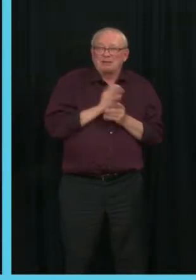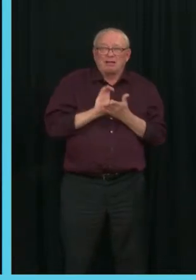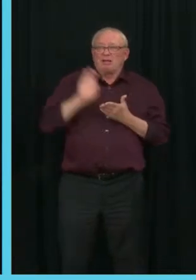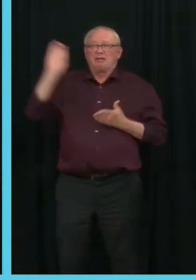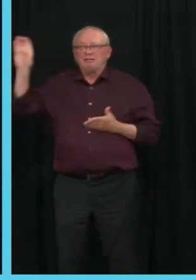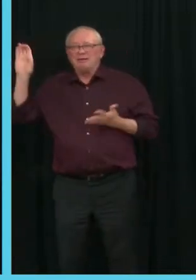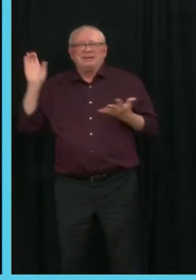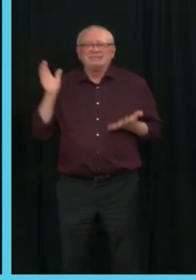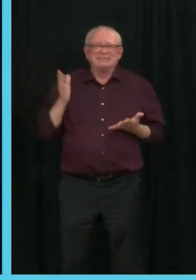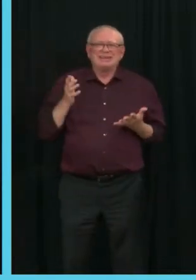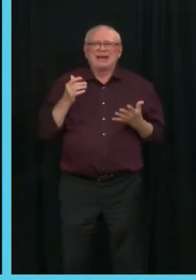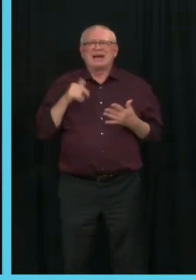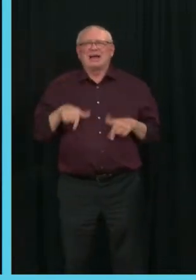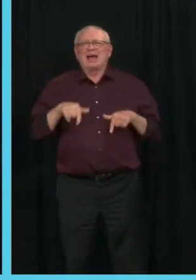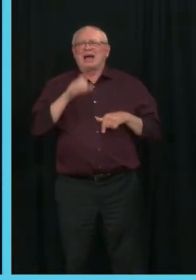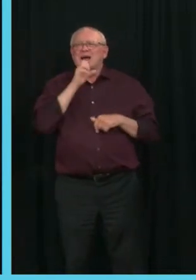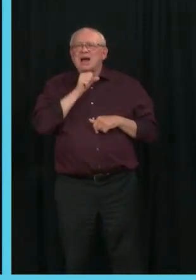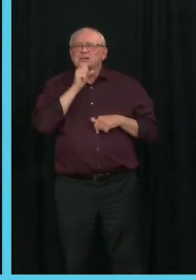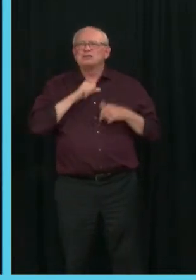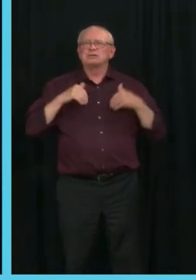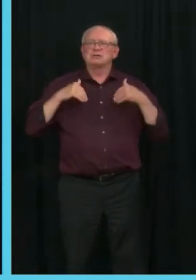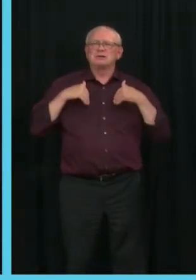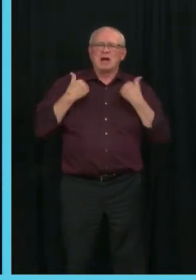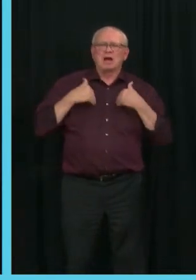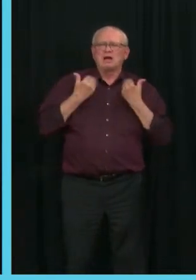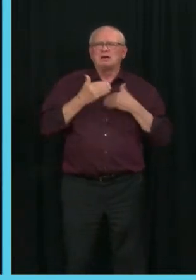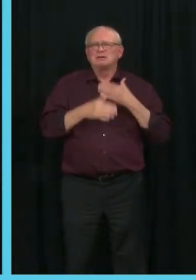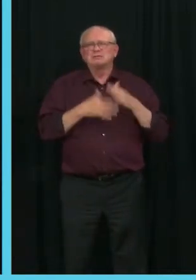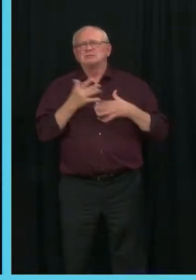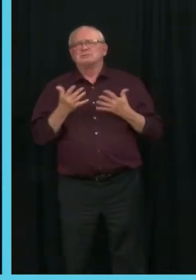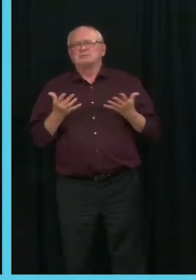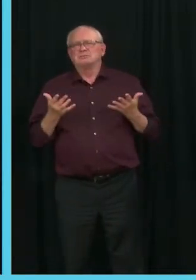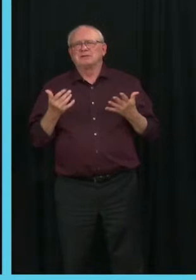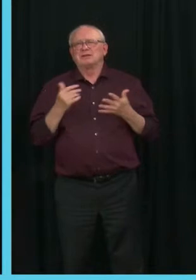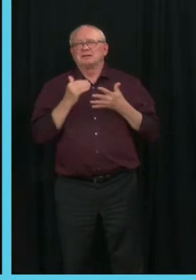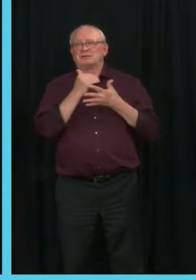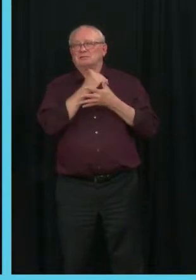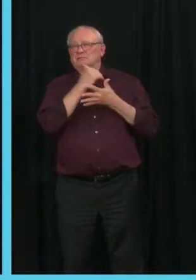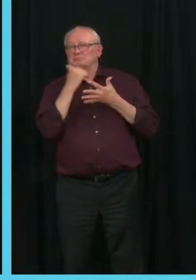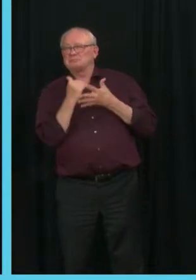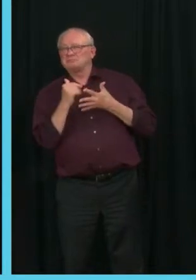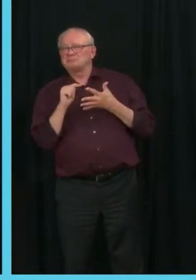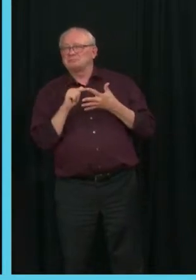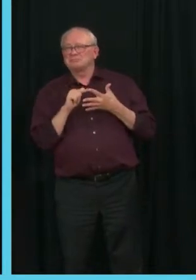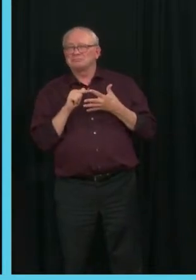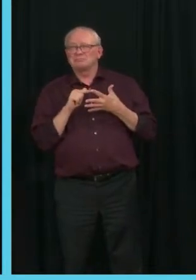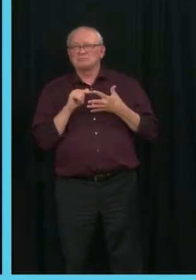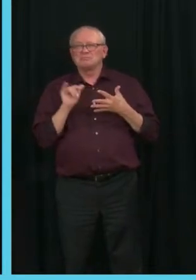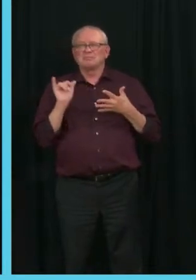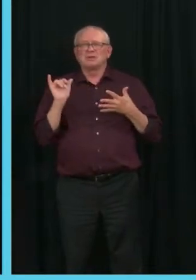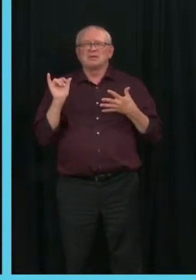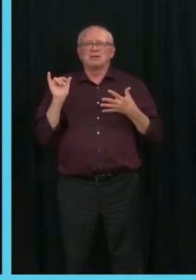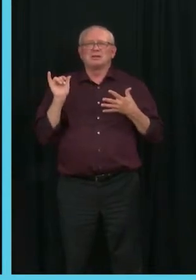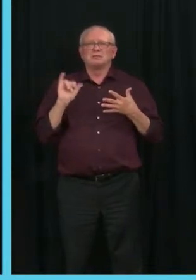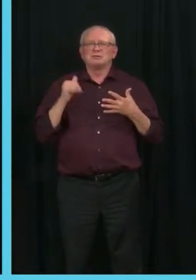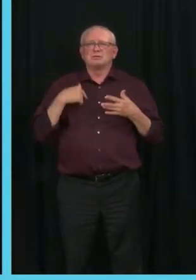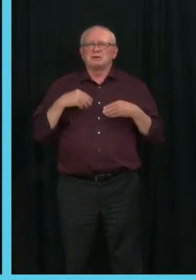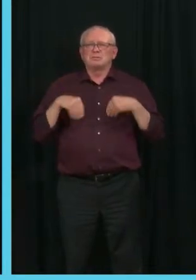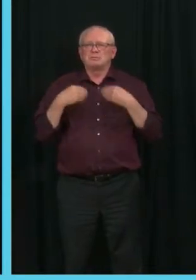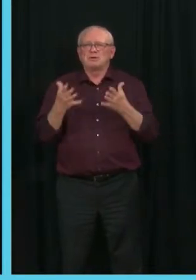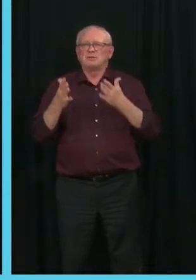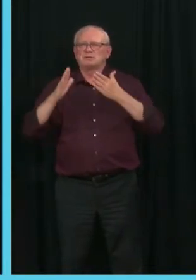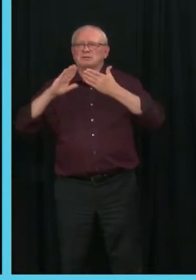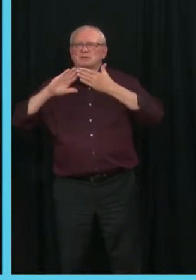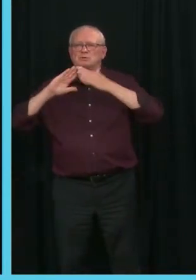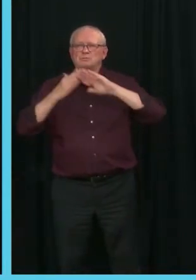our demographic advantage, as well as the potential benefits of community policing through an Alberta